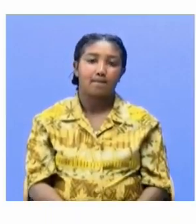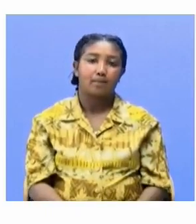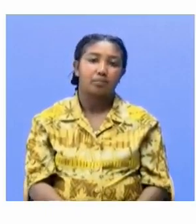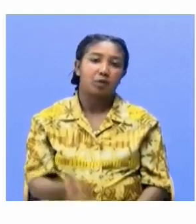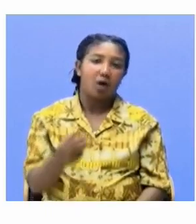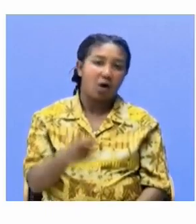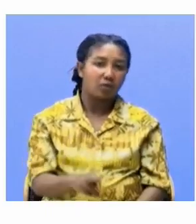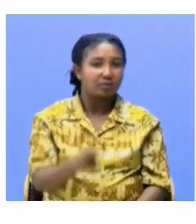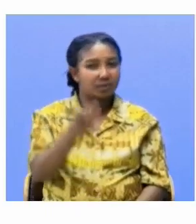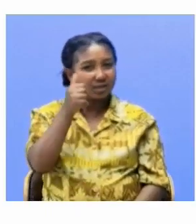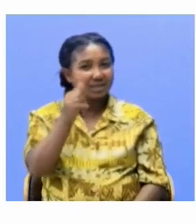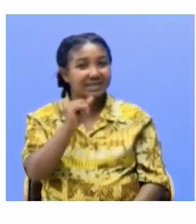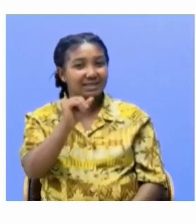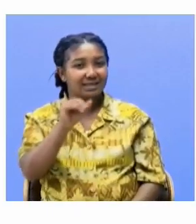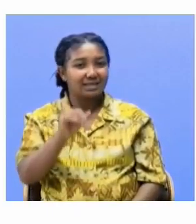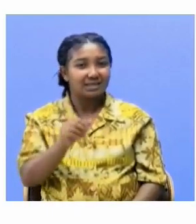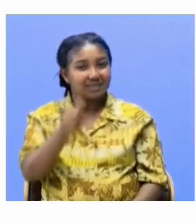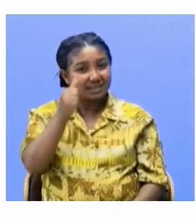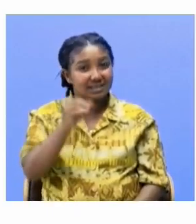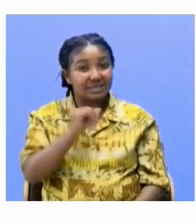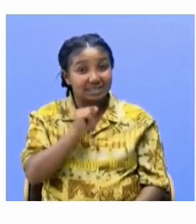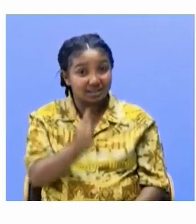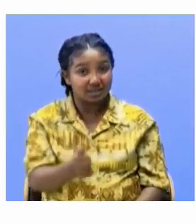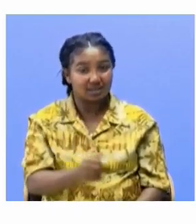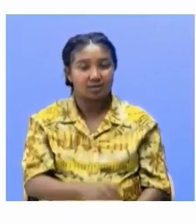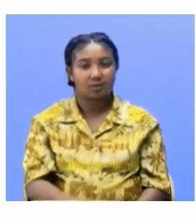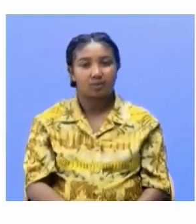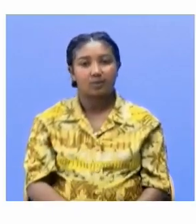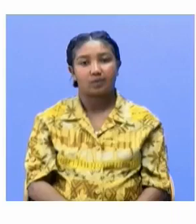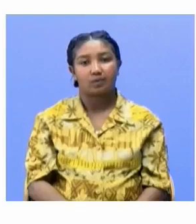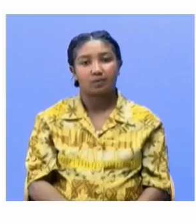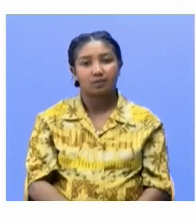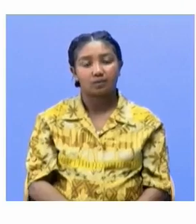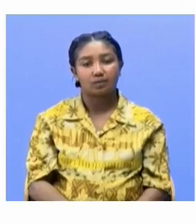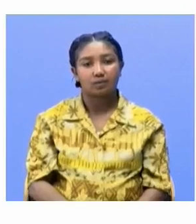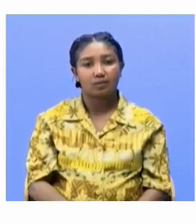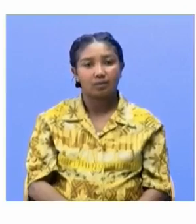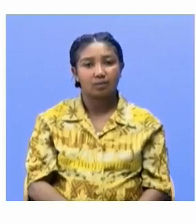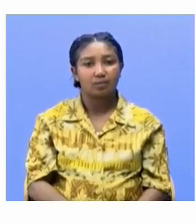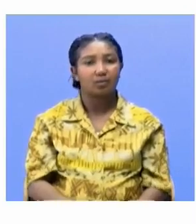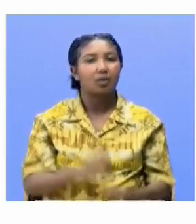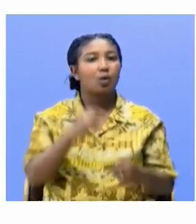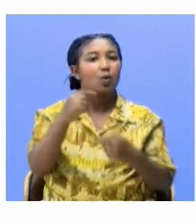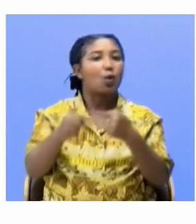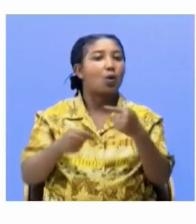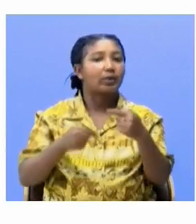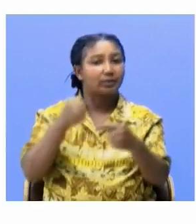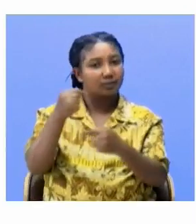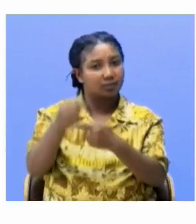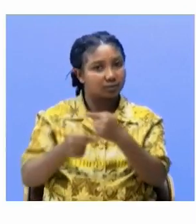or he isn't, yeah? He isn't going, very good. He isn't